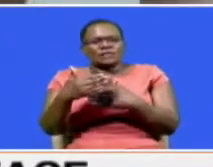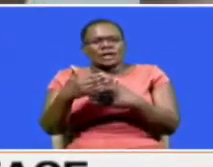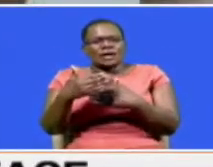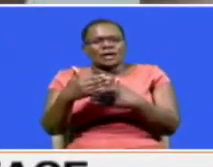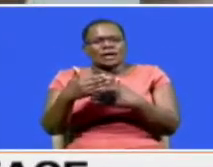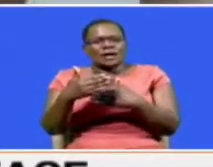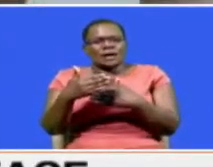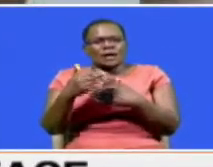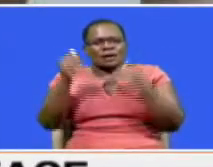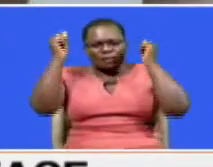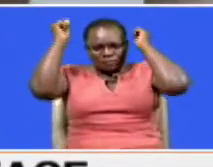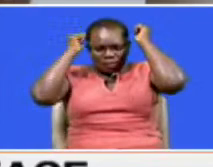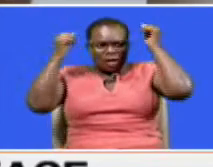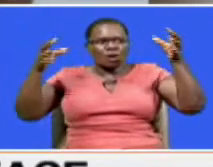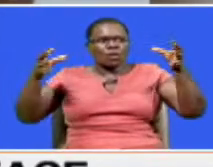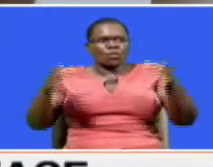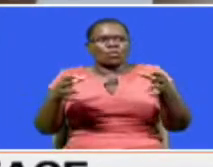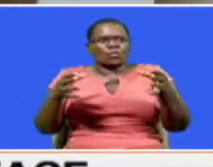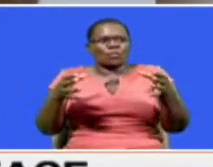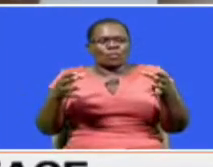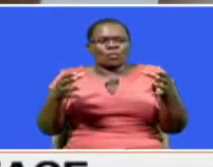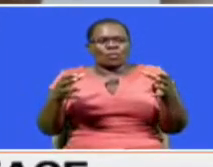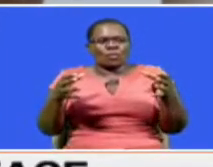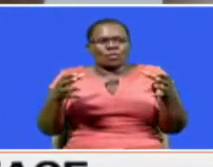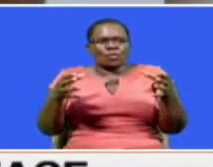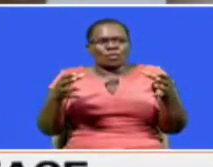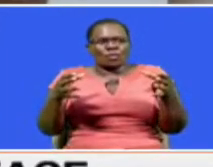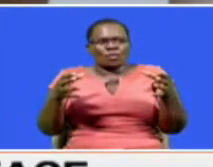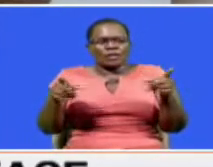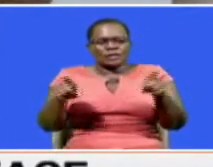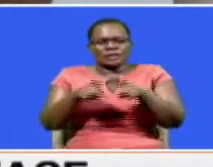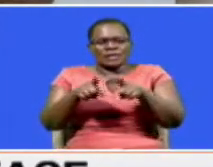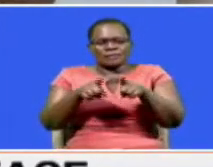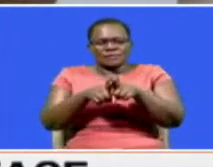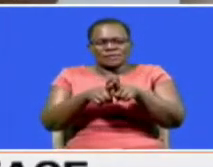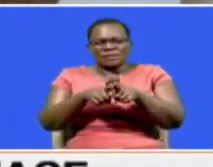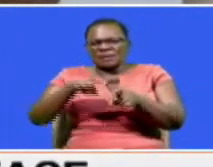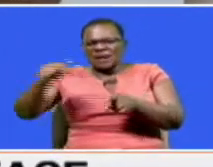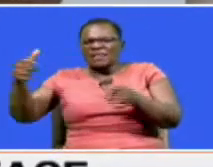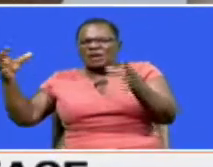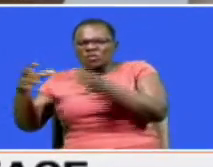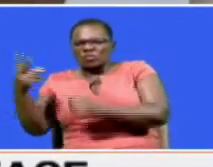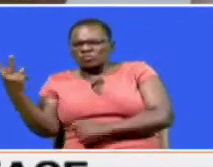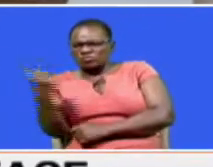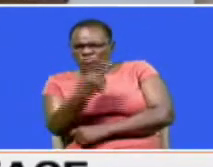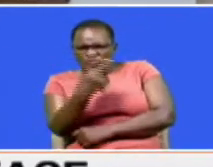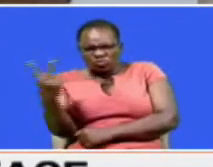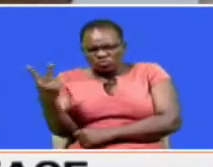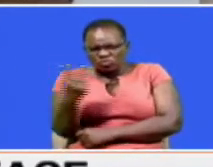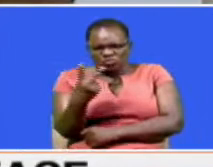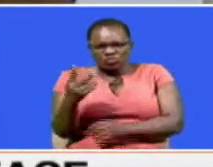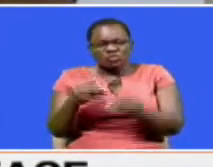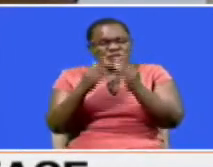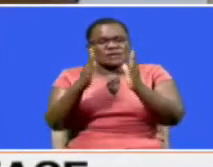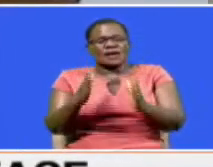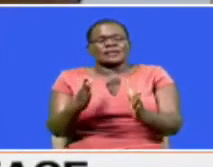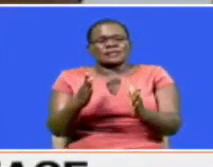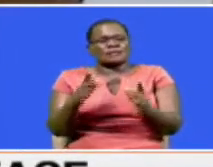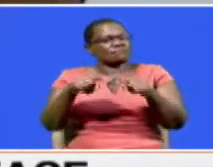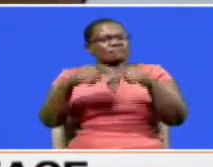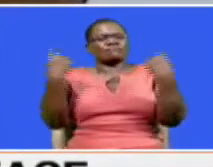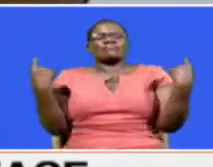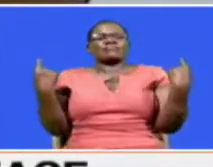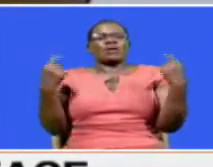Sudan Armed Forces, General Abdel Fattah al-Burhan, and the head of the Rapid Support Forces, General Mohamed Dagalo, fell